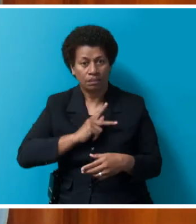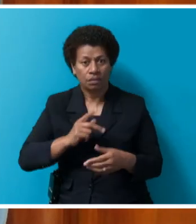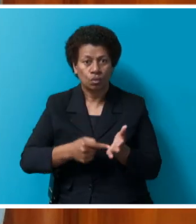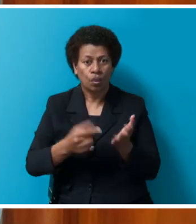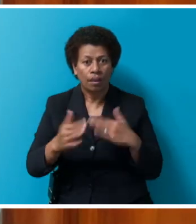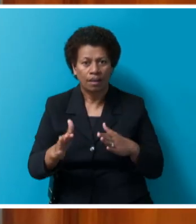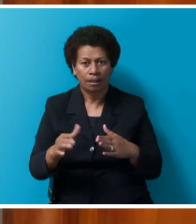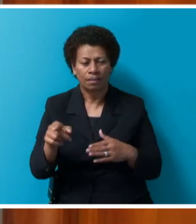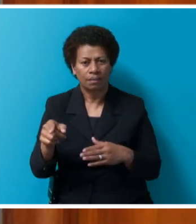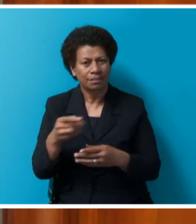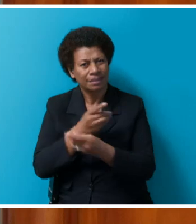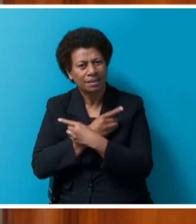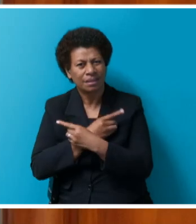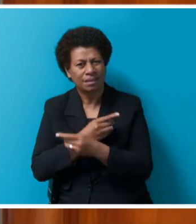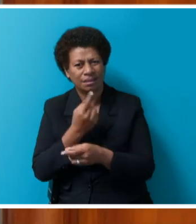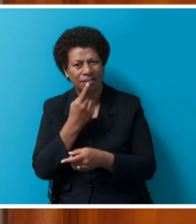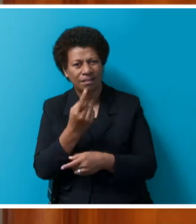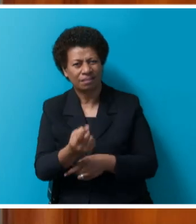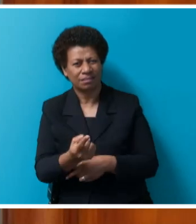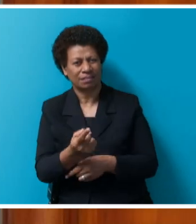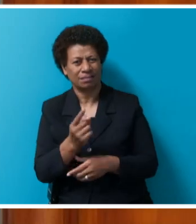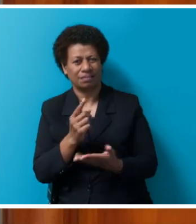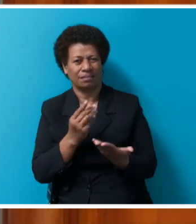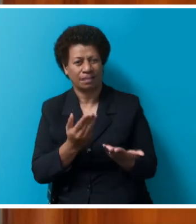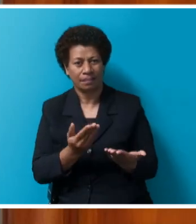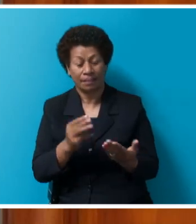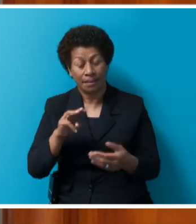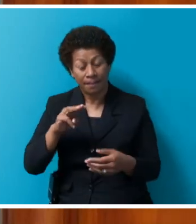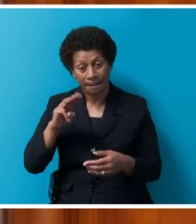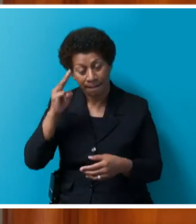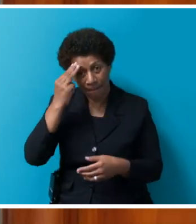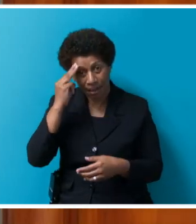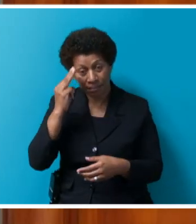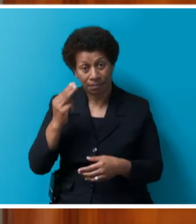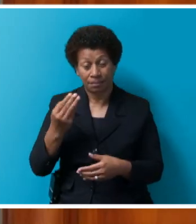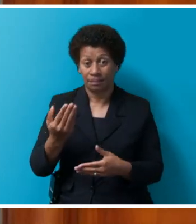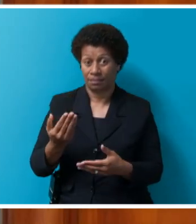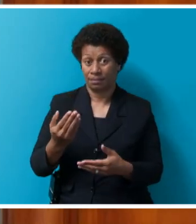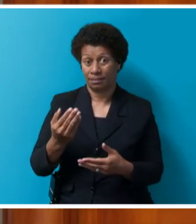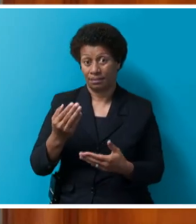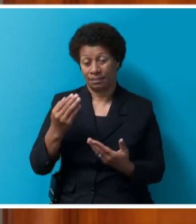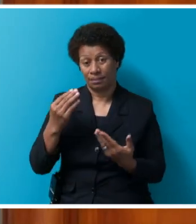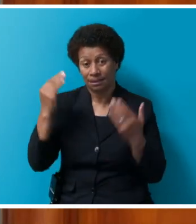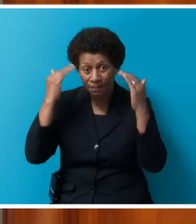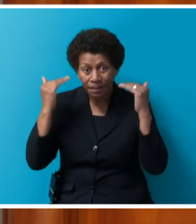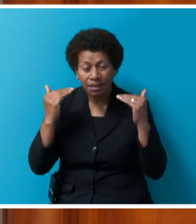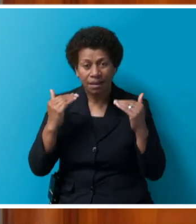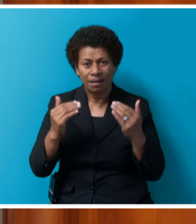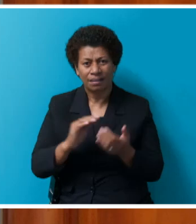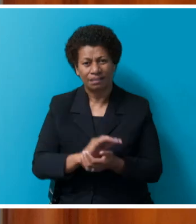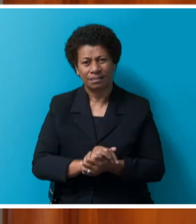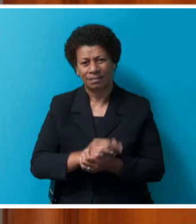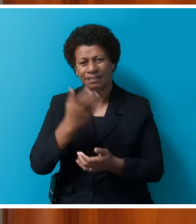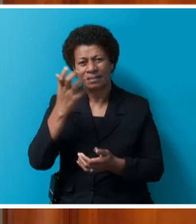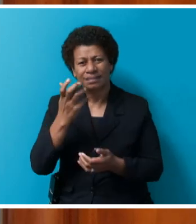insulted. Madam Deputy Speaker, as members of this House, we bear a higher responsibility. Spreading demonstrably